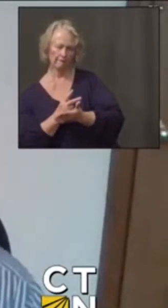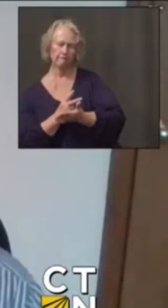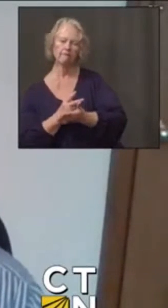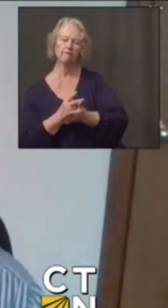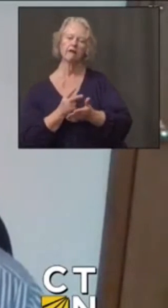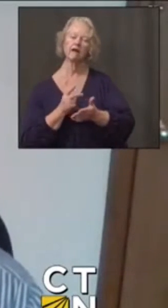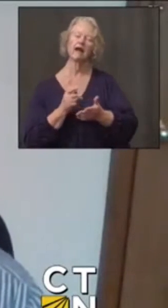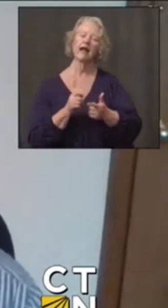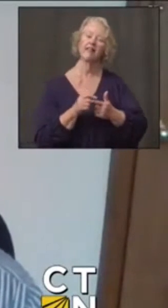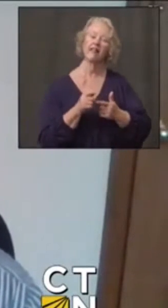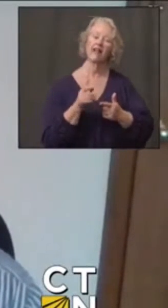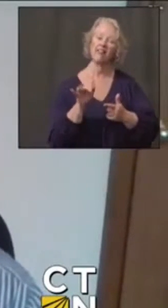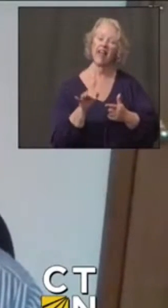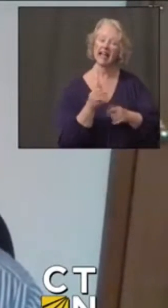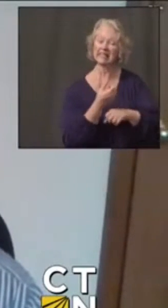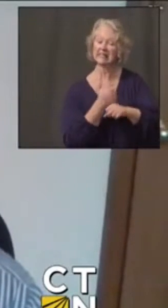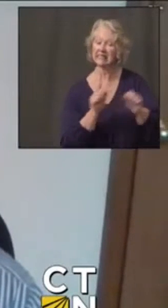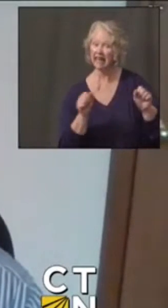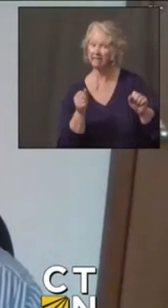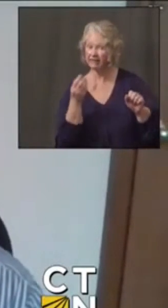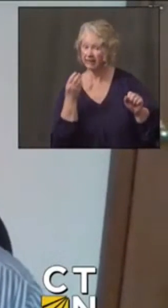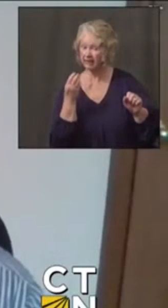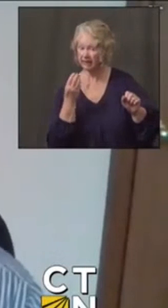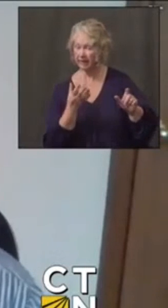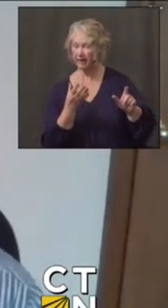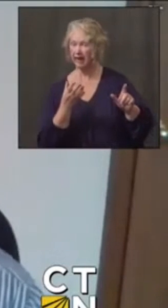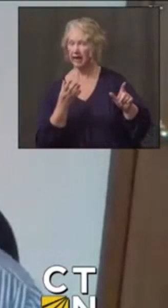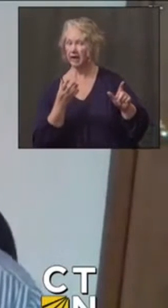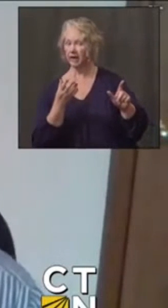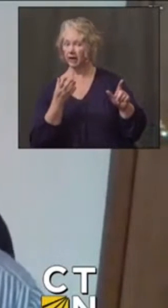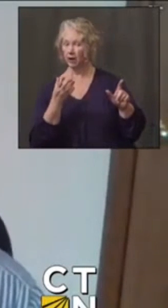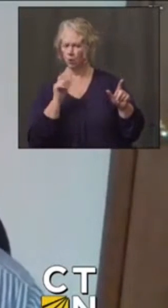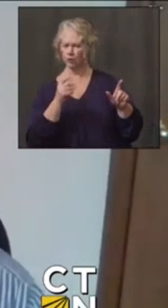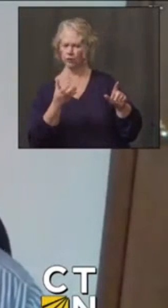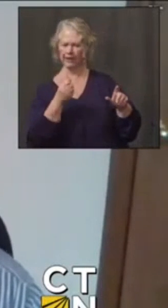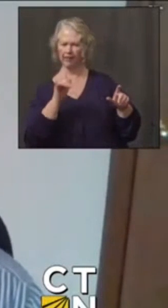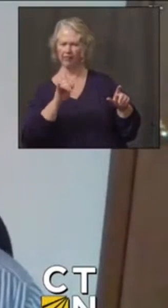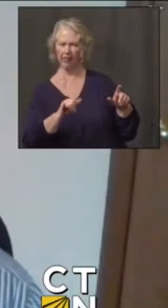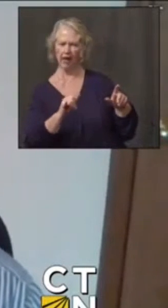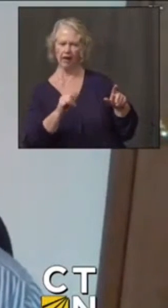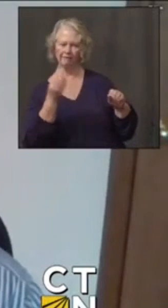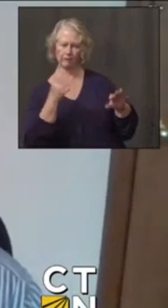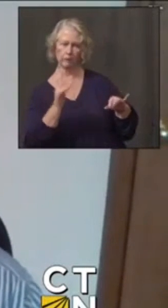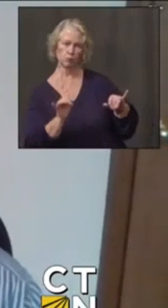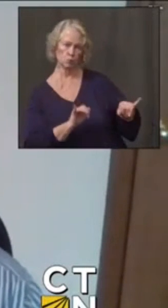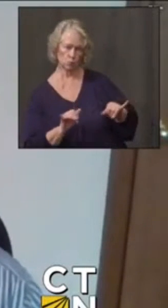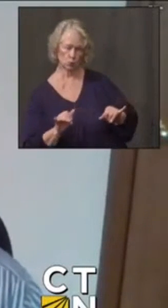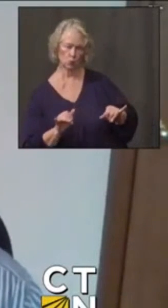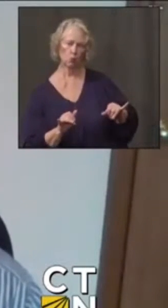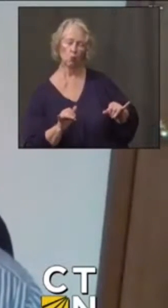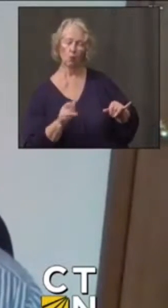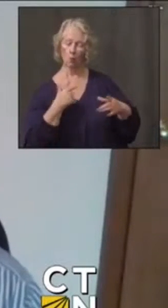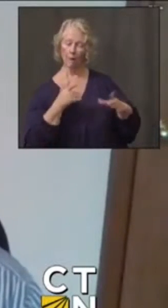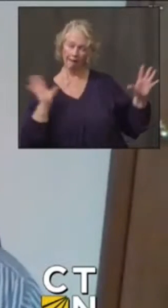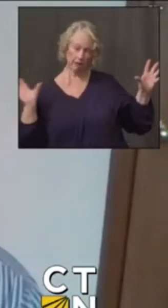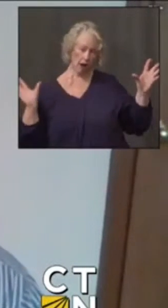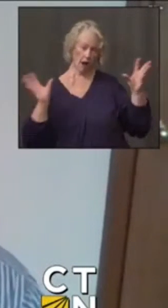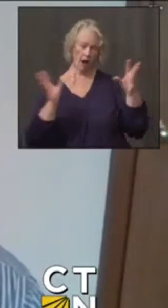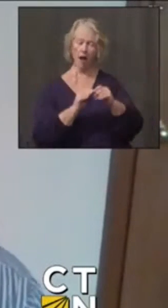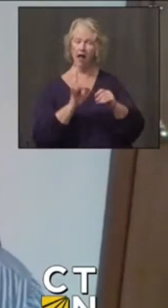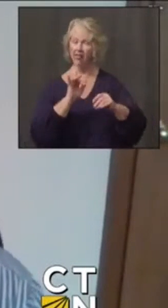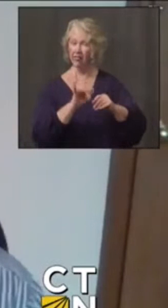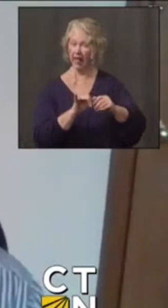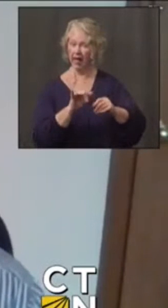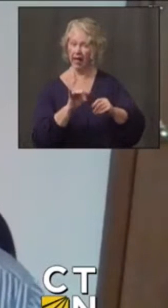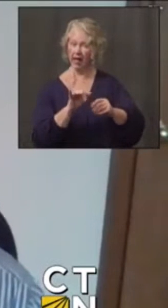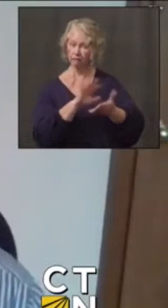safety data. 2 months is critical, and then monitoring for up to 2 years. And I think when we have that kind of data set at